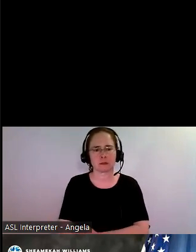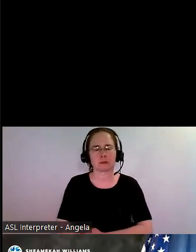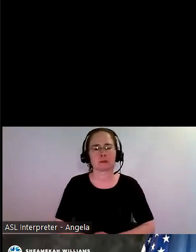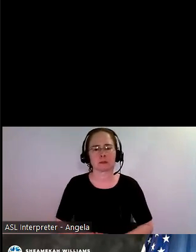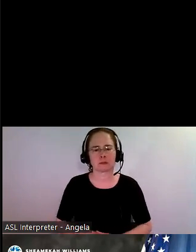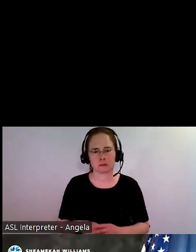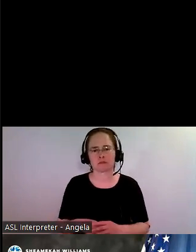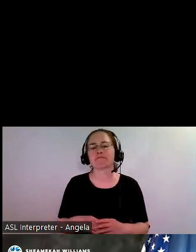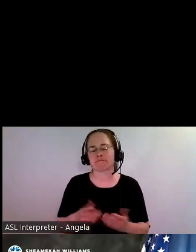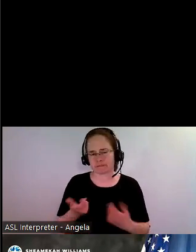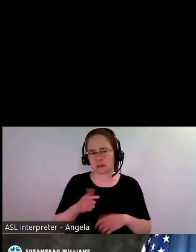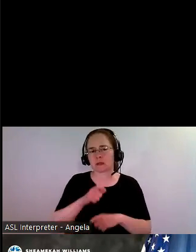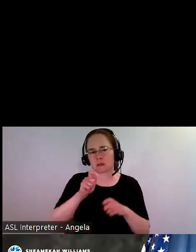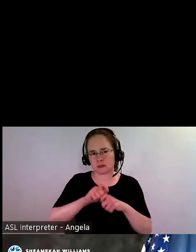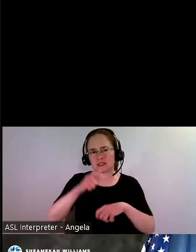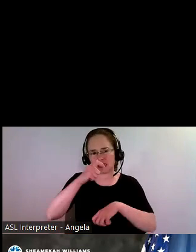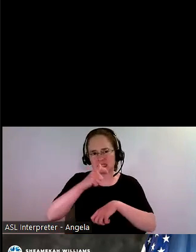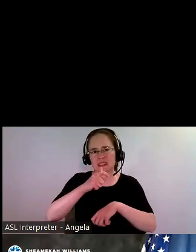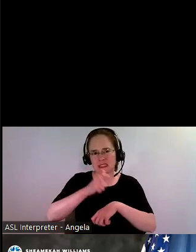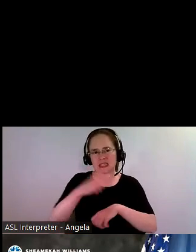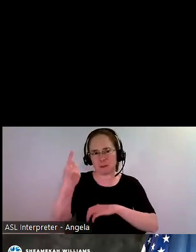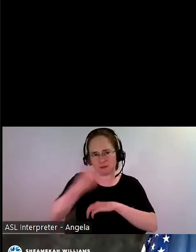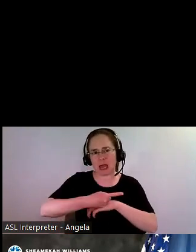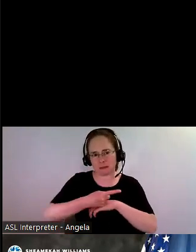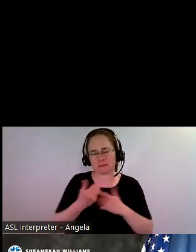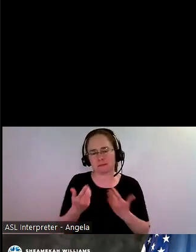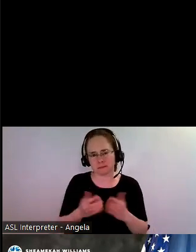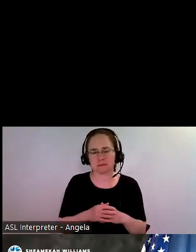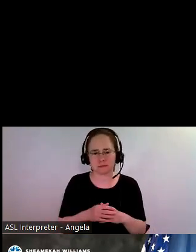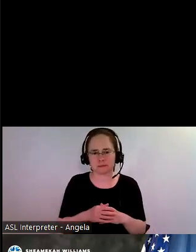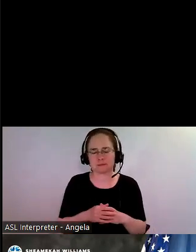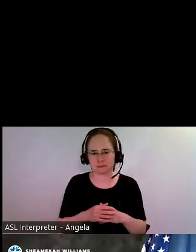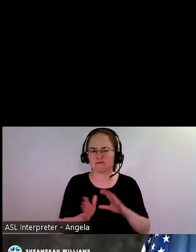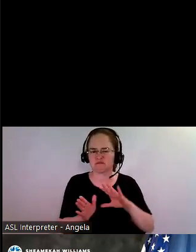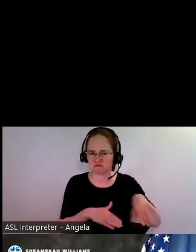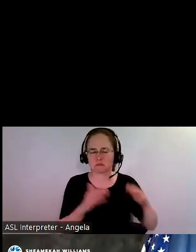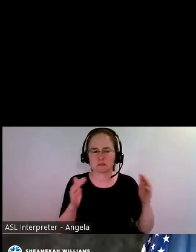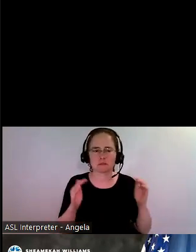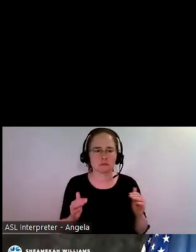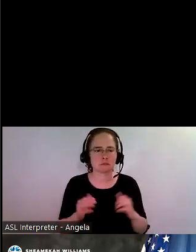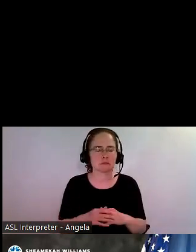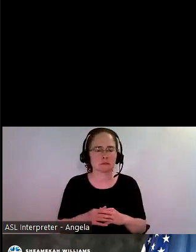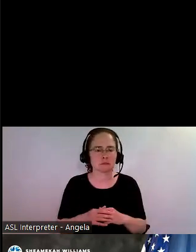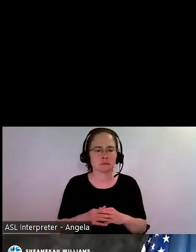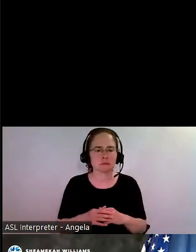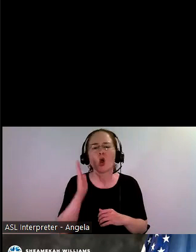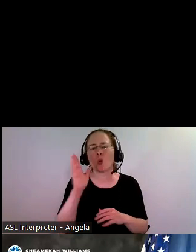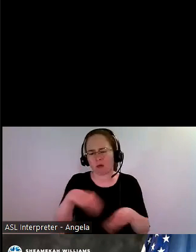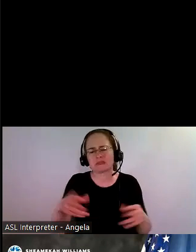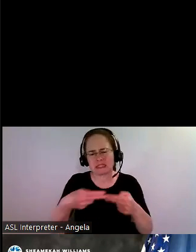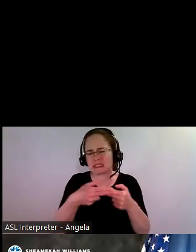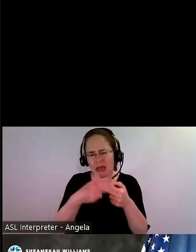I mentioned today's response time and date. That was something I mentioned, so I'm going to slide through that slide. You guys will get these